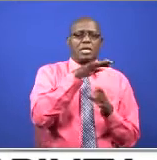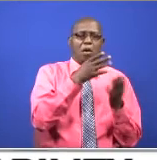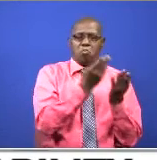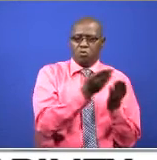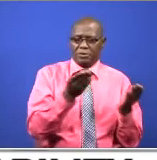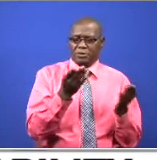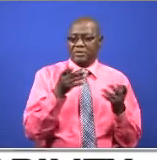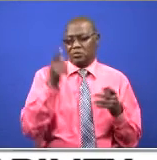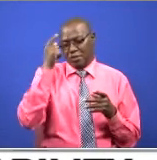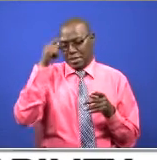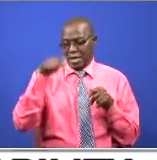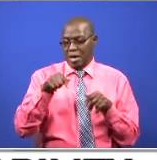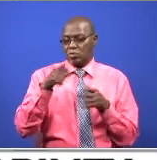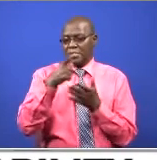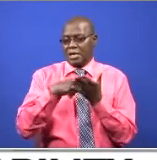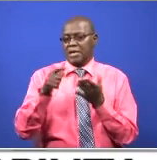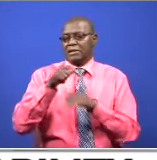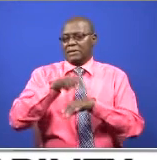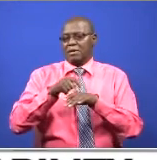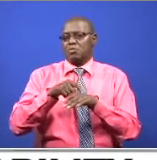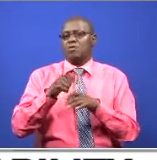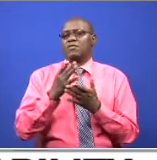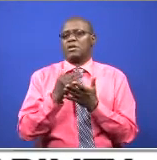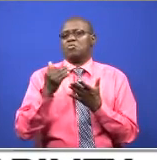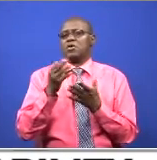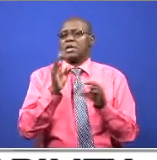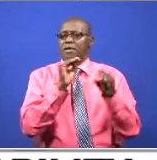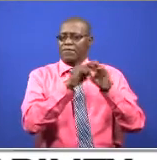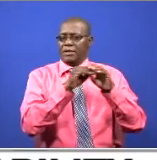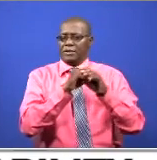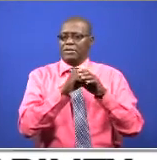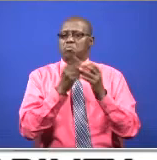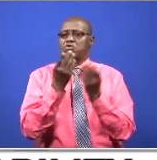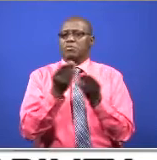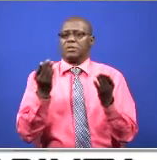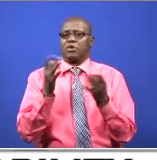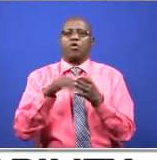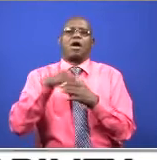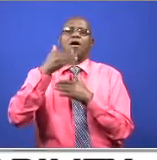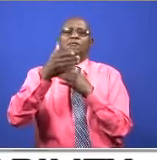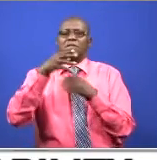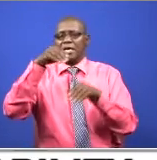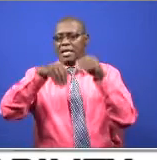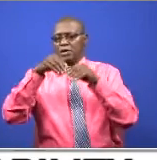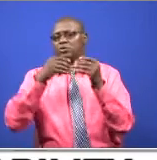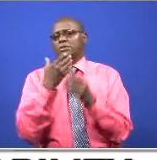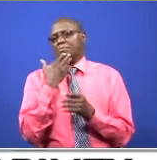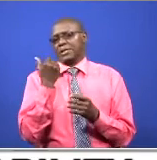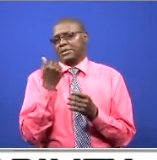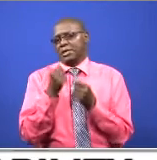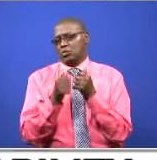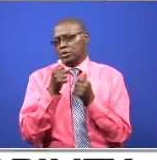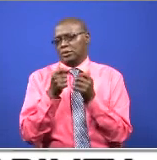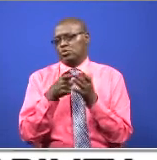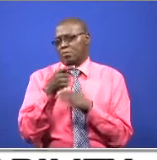right opportunity for someone who wants to invest in property to buy land, or is it after the elections that people should begin buying land?